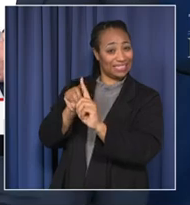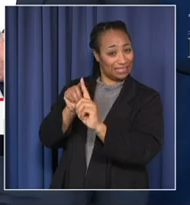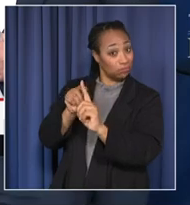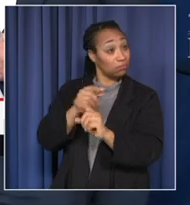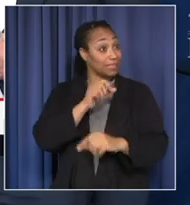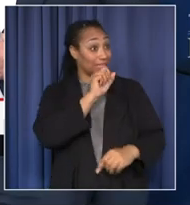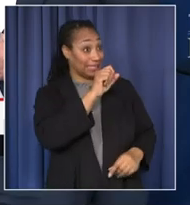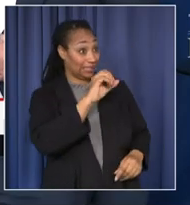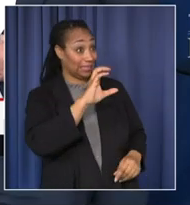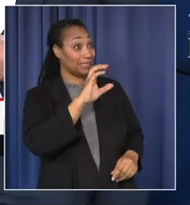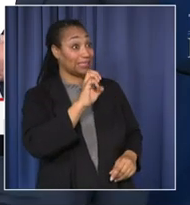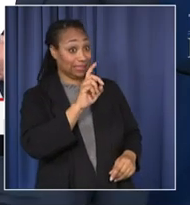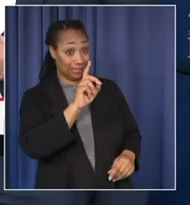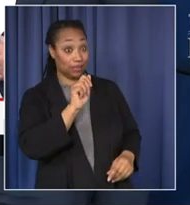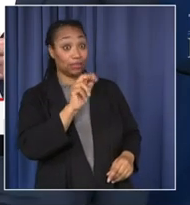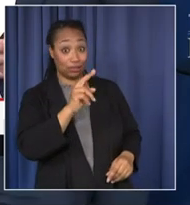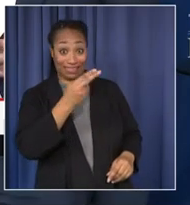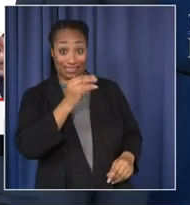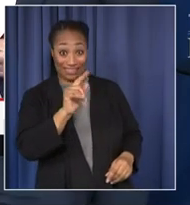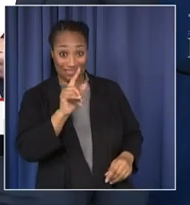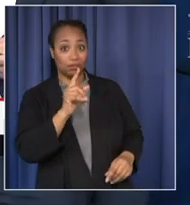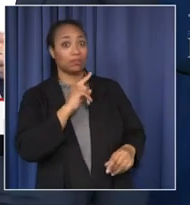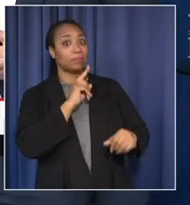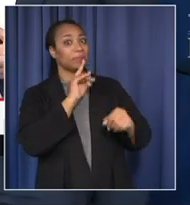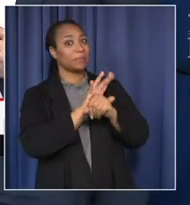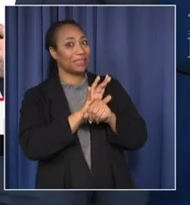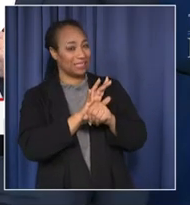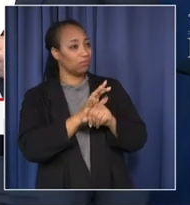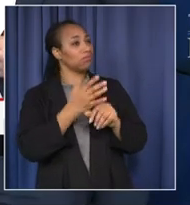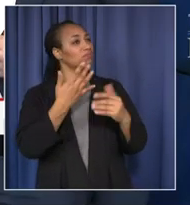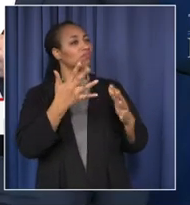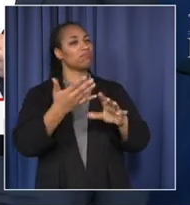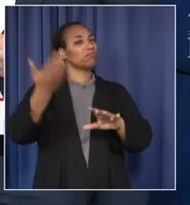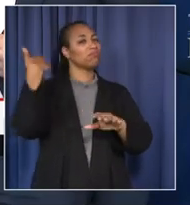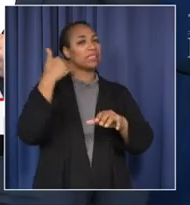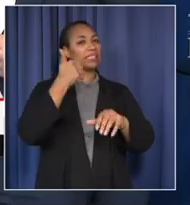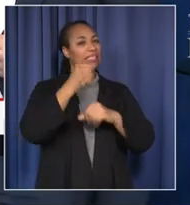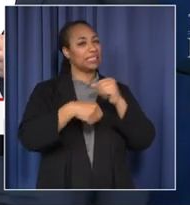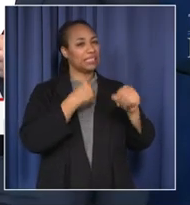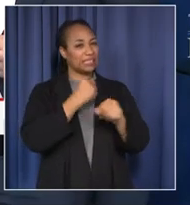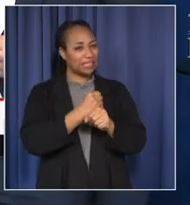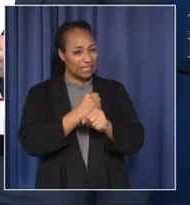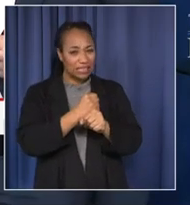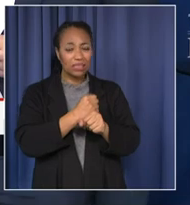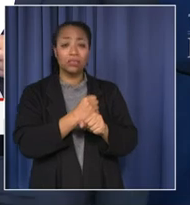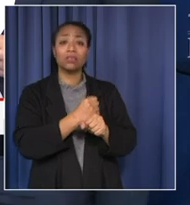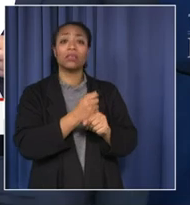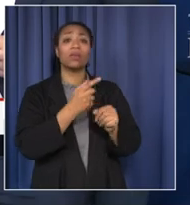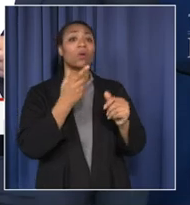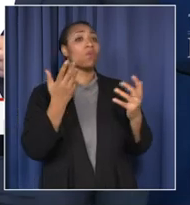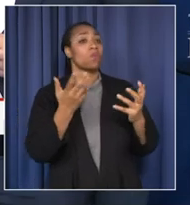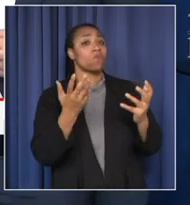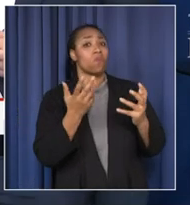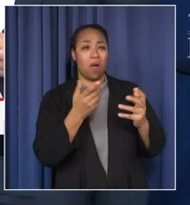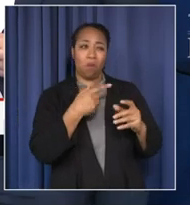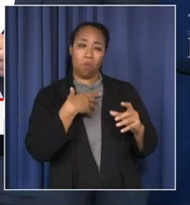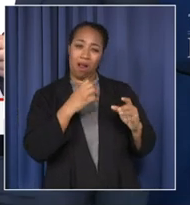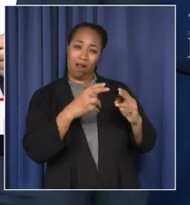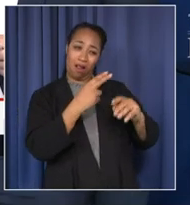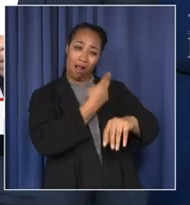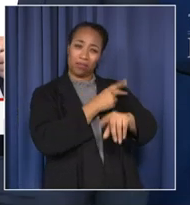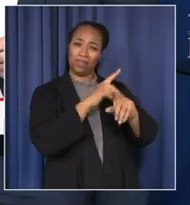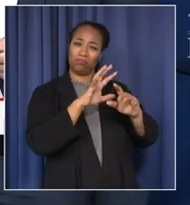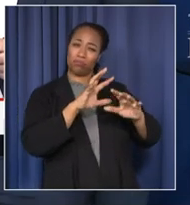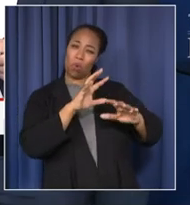sure we had a world-class hospital that was on the east side of the city. For people who are not as familiar with